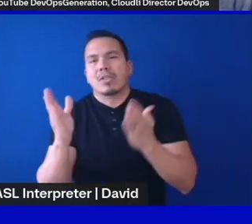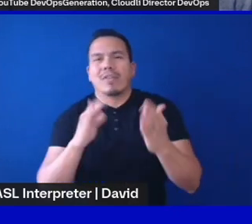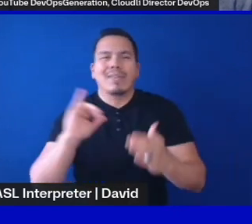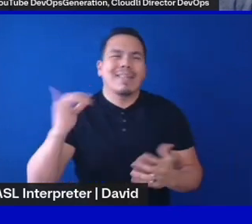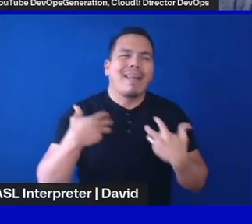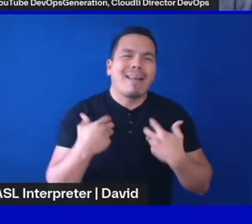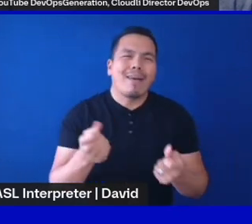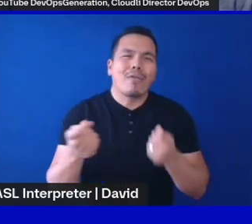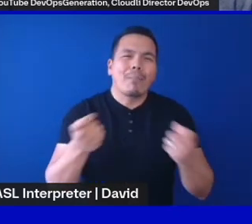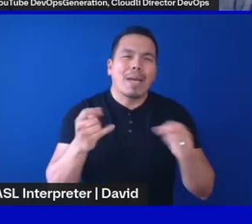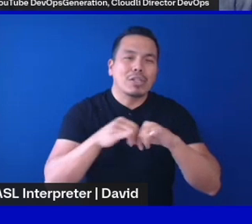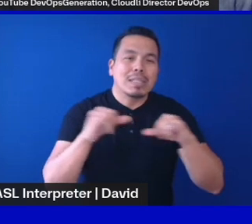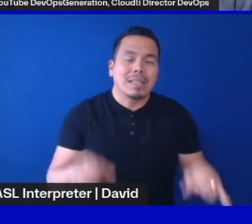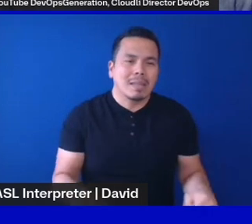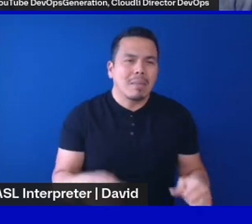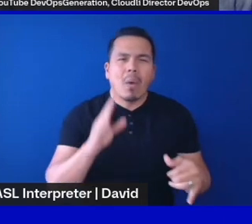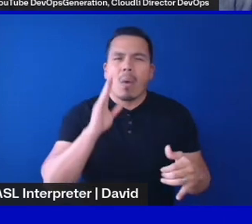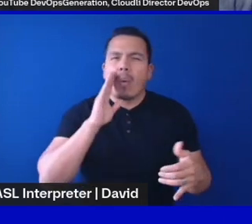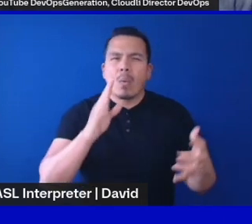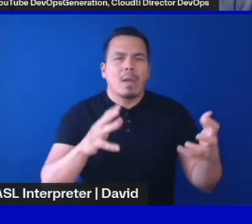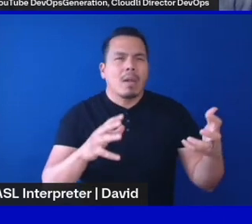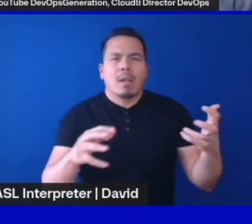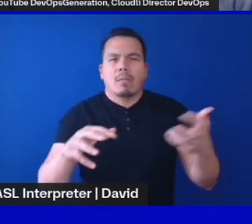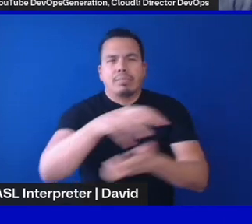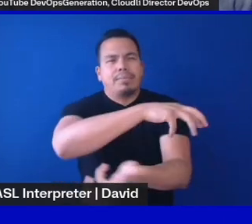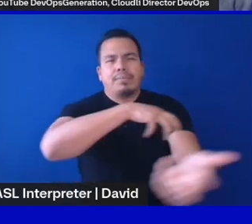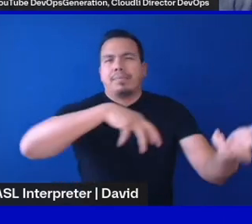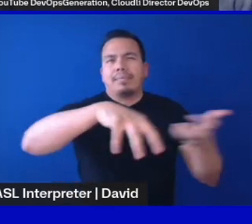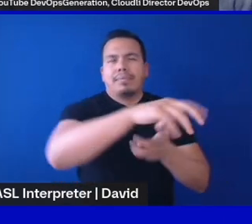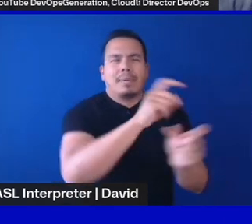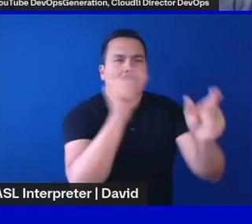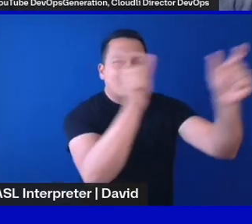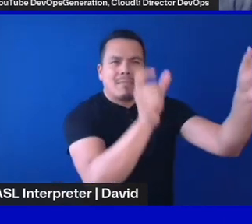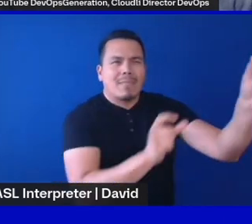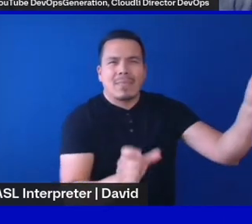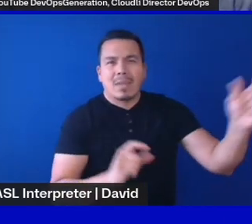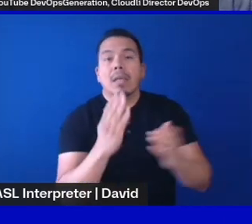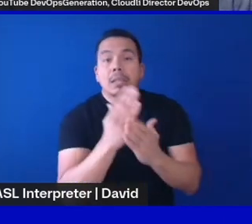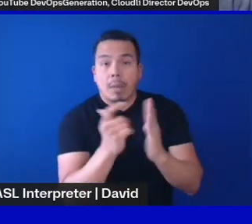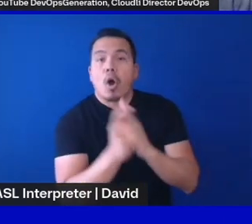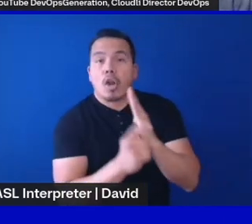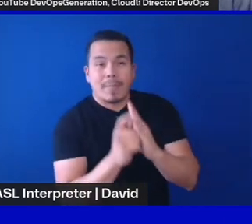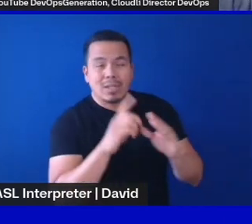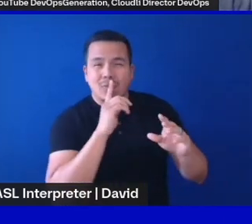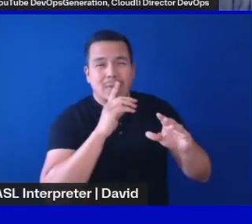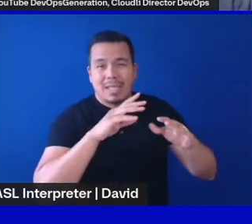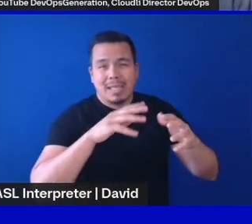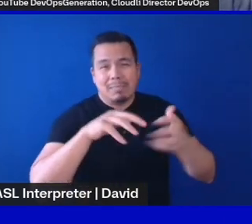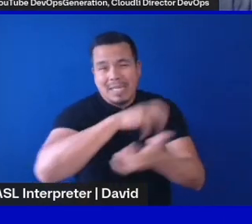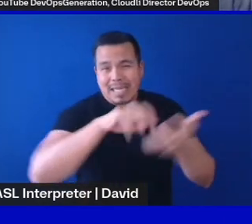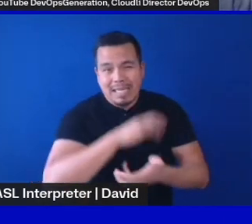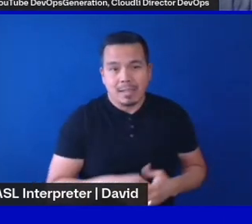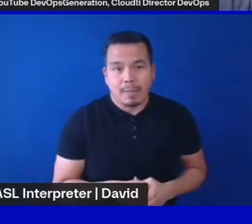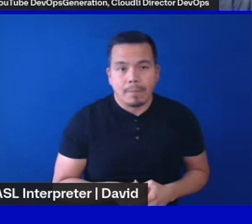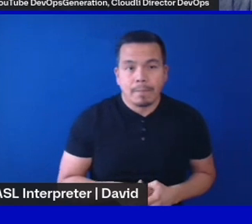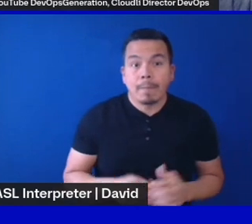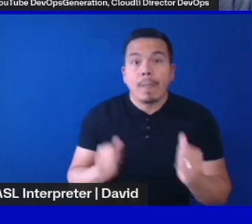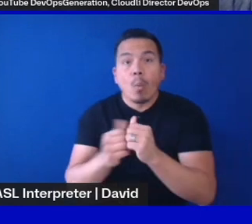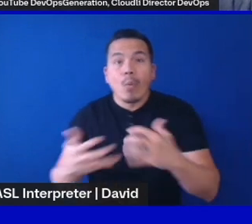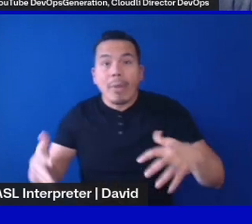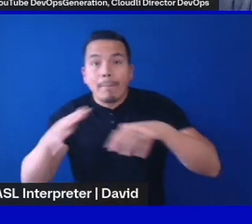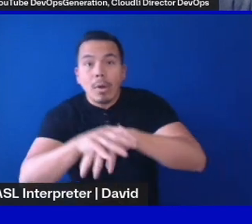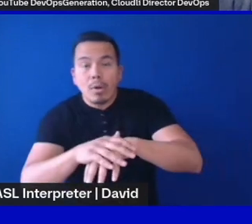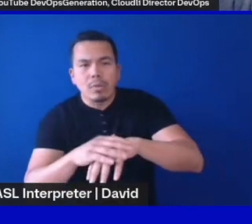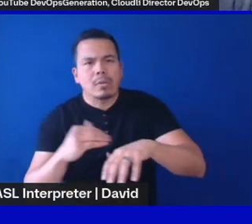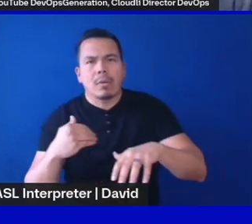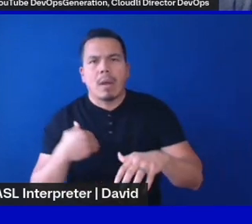system. You'll end up with bits and pieces of automation all over. But with the merge, you now have 3 different but entirely incompatible versions of